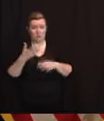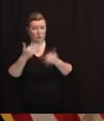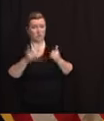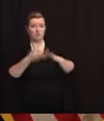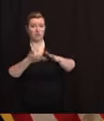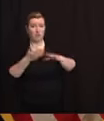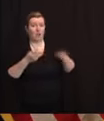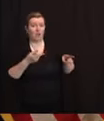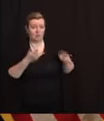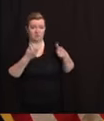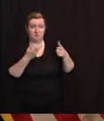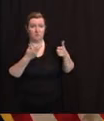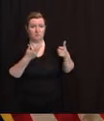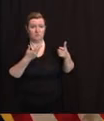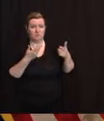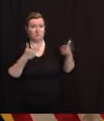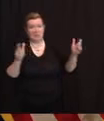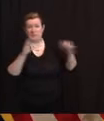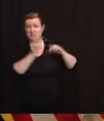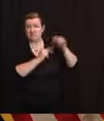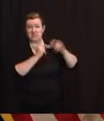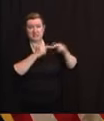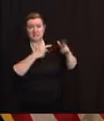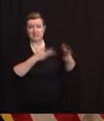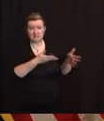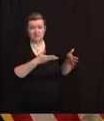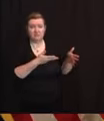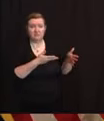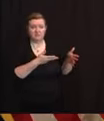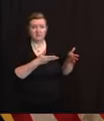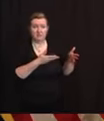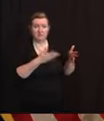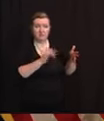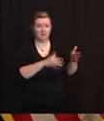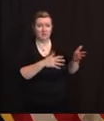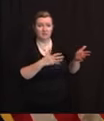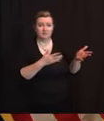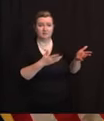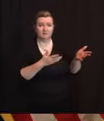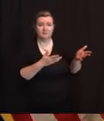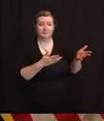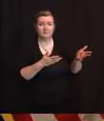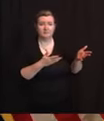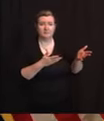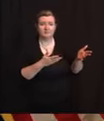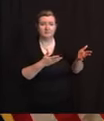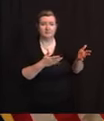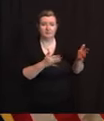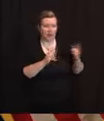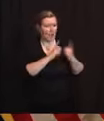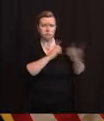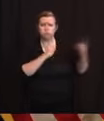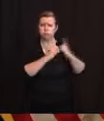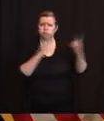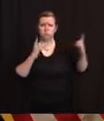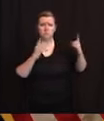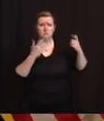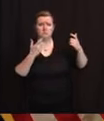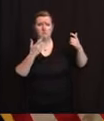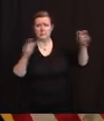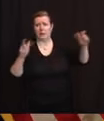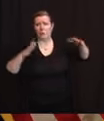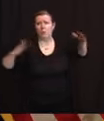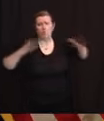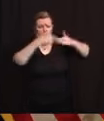The size of the actual footprint of these floors allows you to social distance in a way that